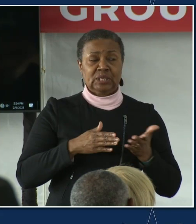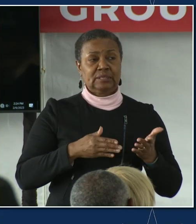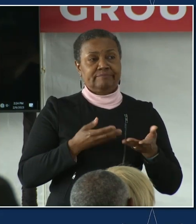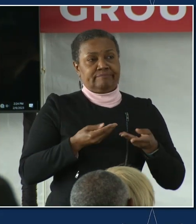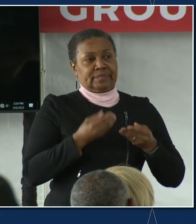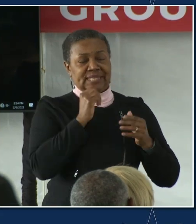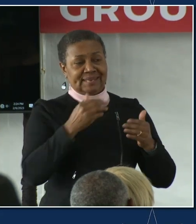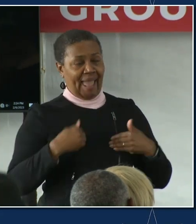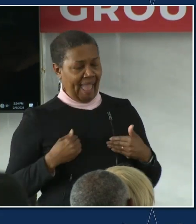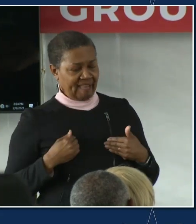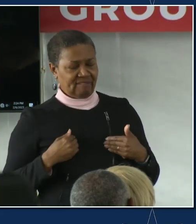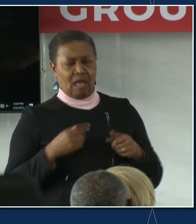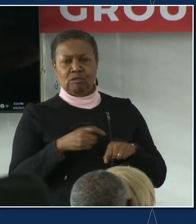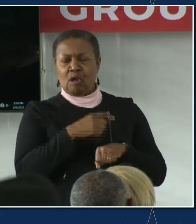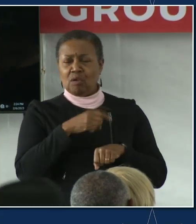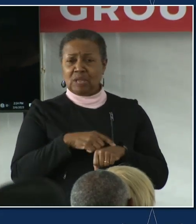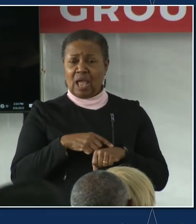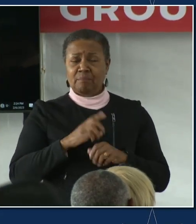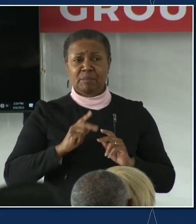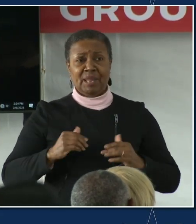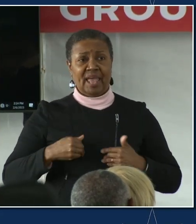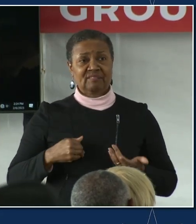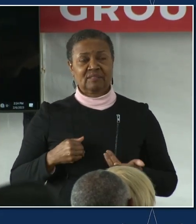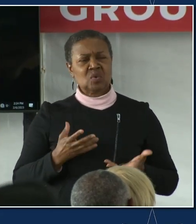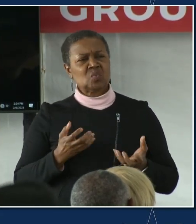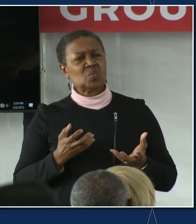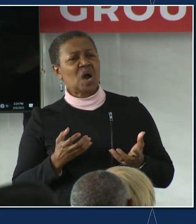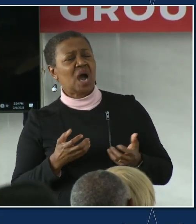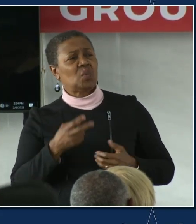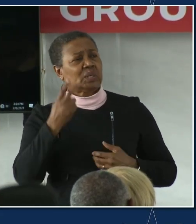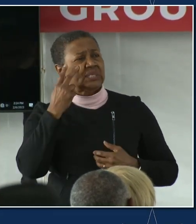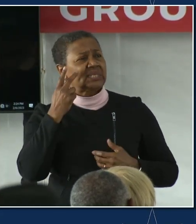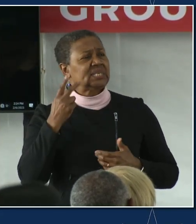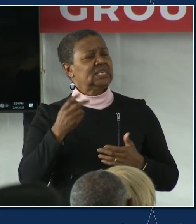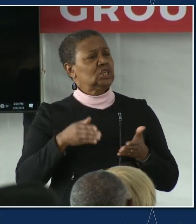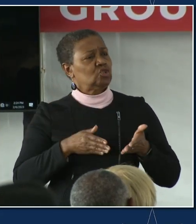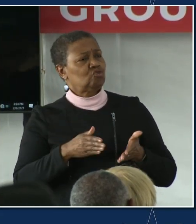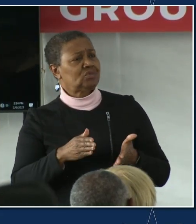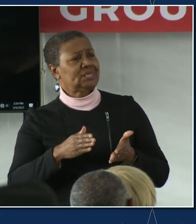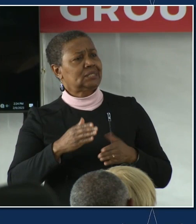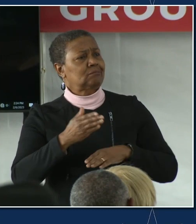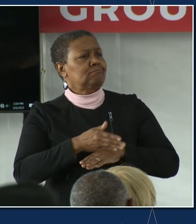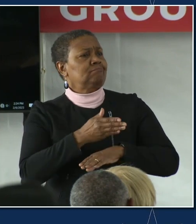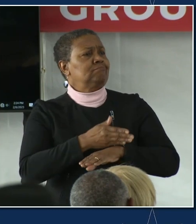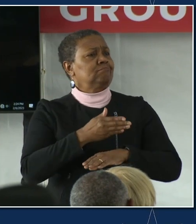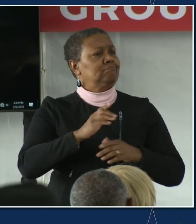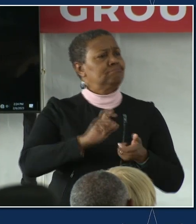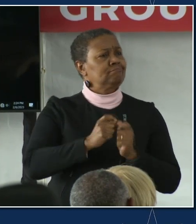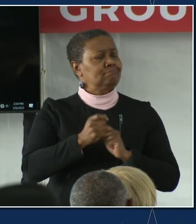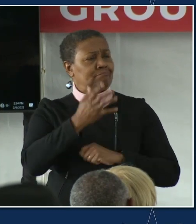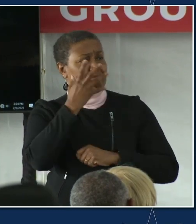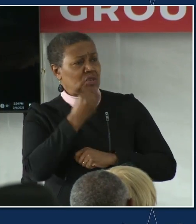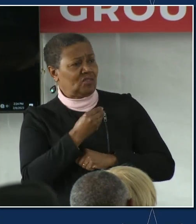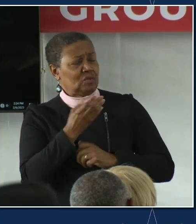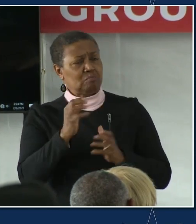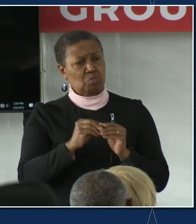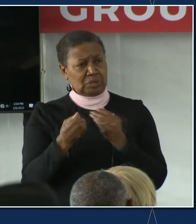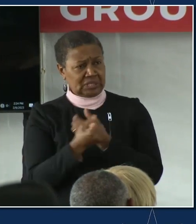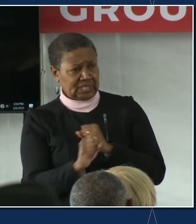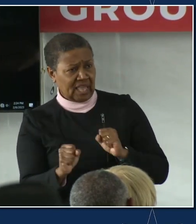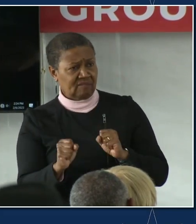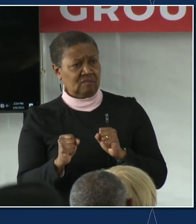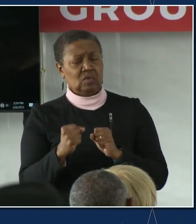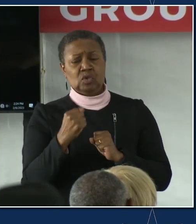without. Too long people have wanted to see the streets transform, safer,